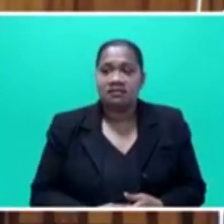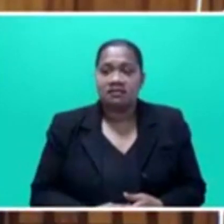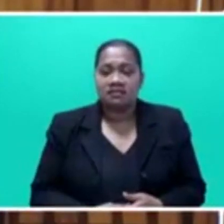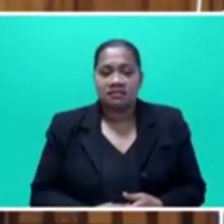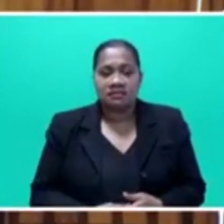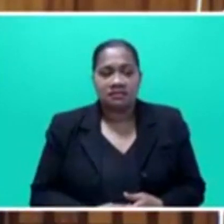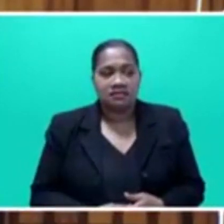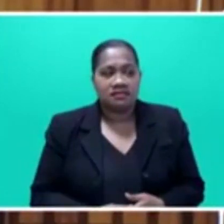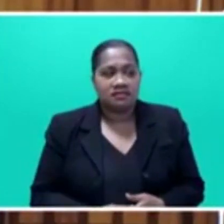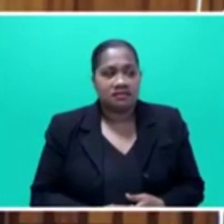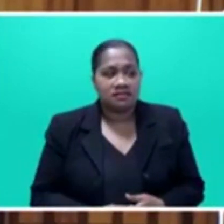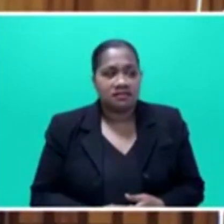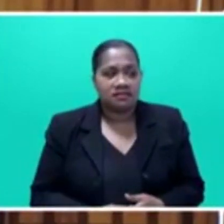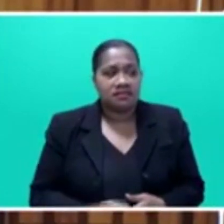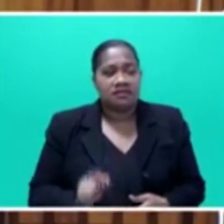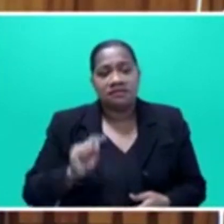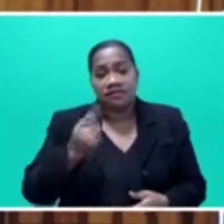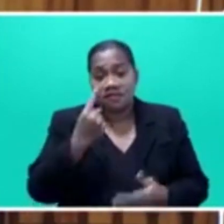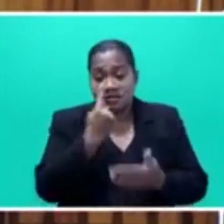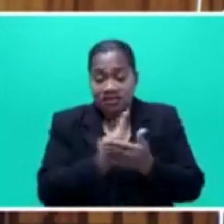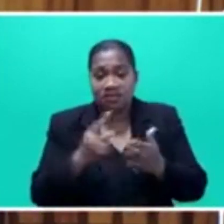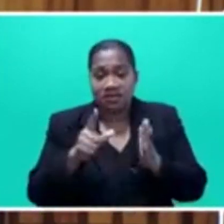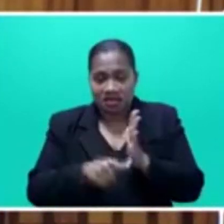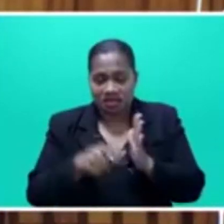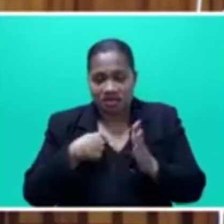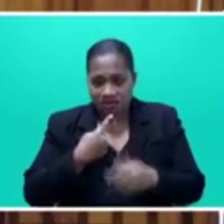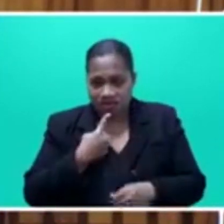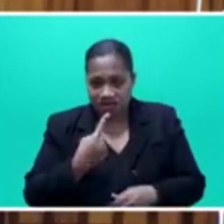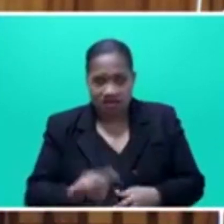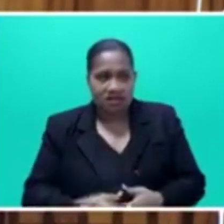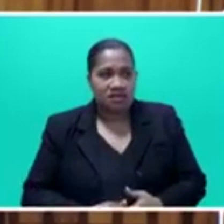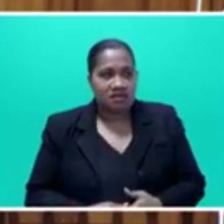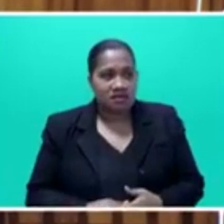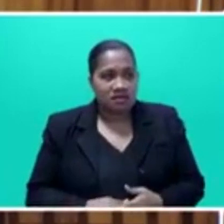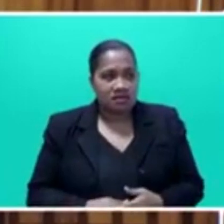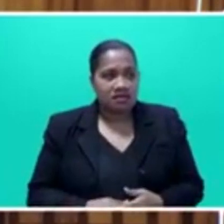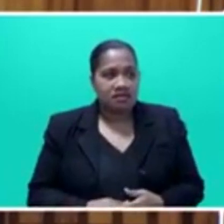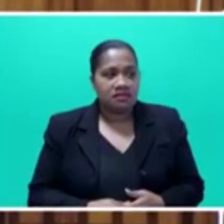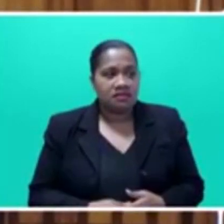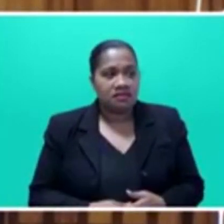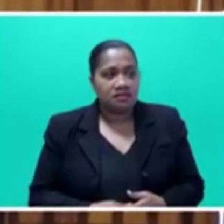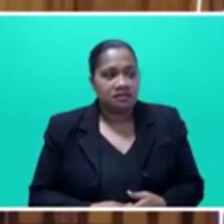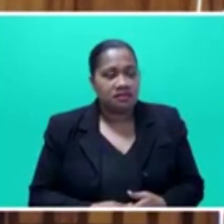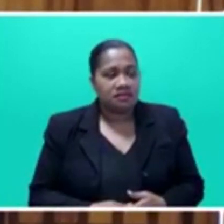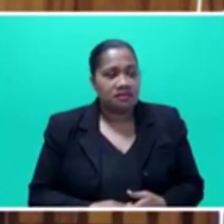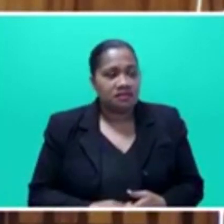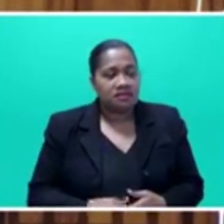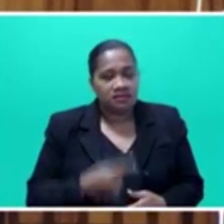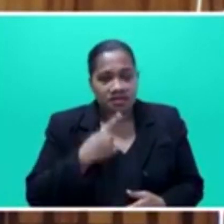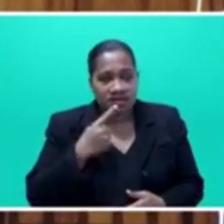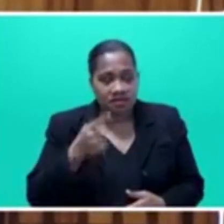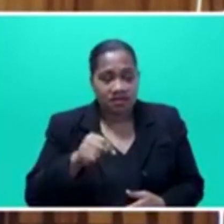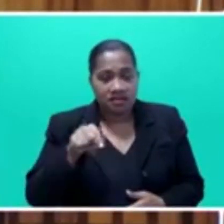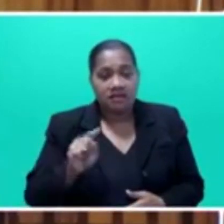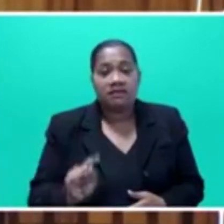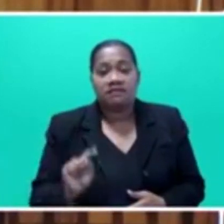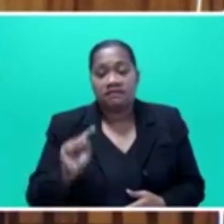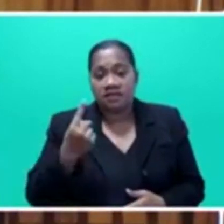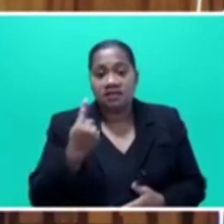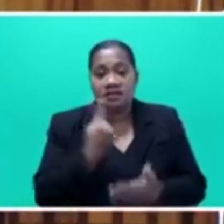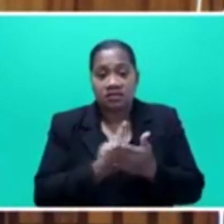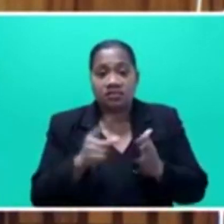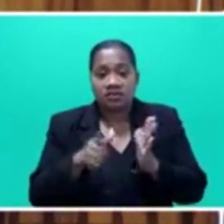This is the first and only time I'm going to say this. But no, I'm telling you, I qualified myself. I said, it's the first and only time I'm